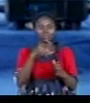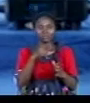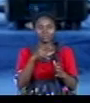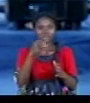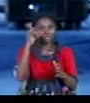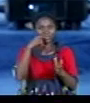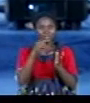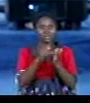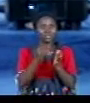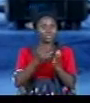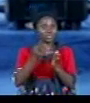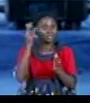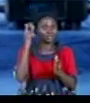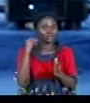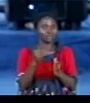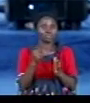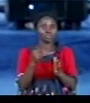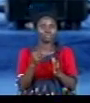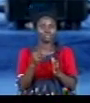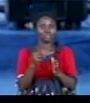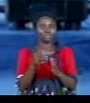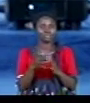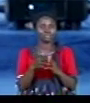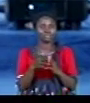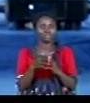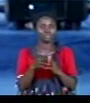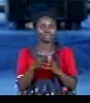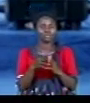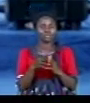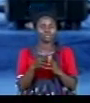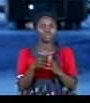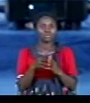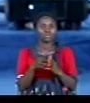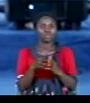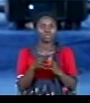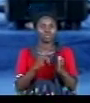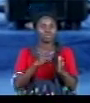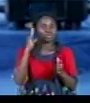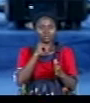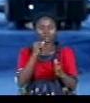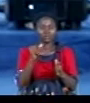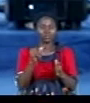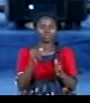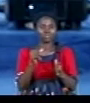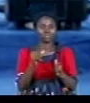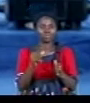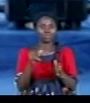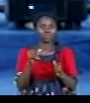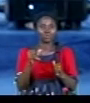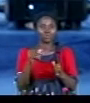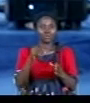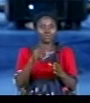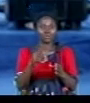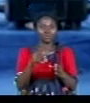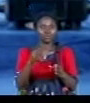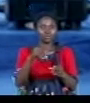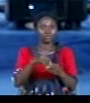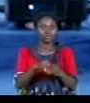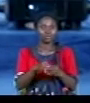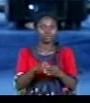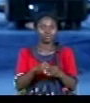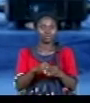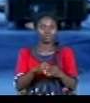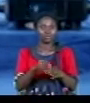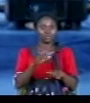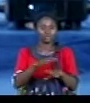it was an anaerobic microorganism that was the causative agent, so I shouldn't wear anything, that it will only survive when there's heat. But if I expose it